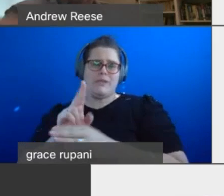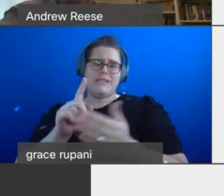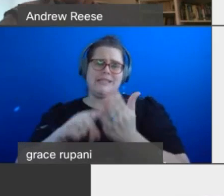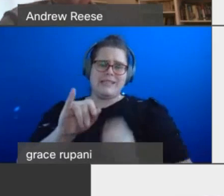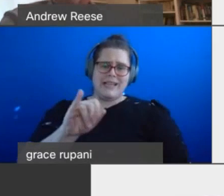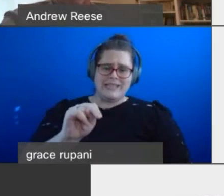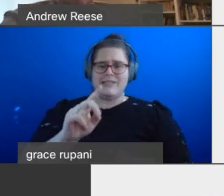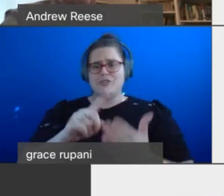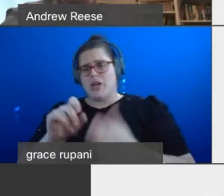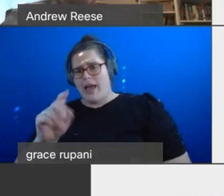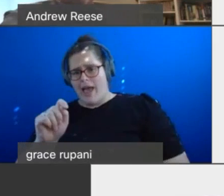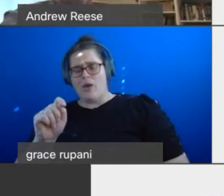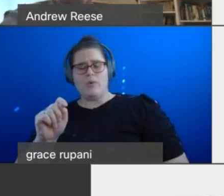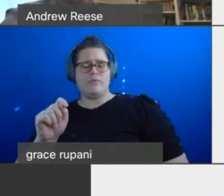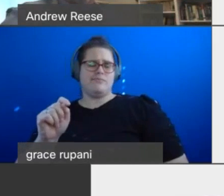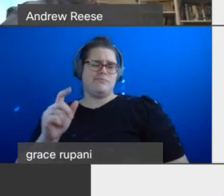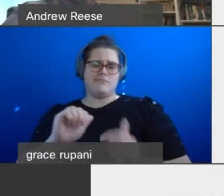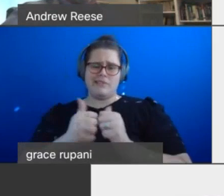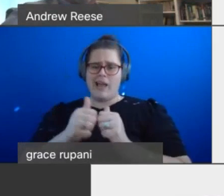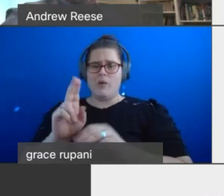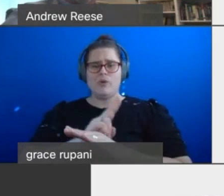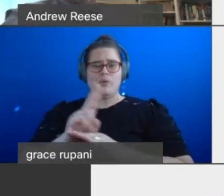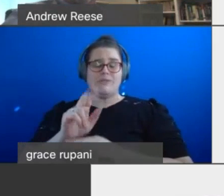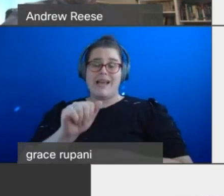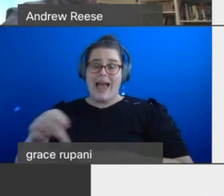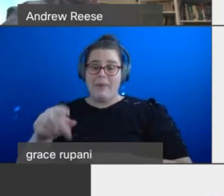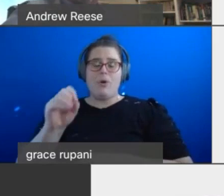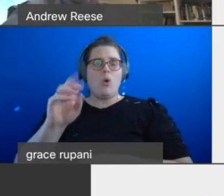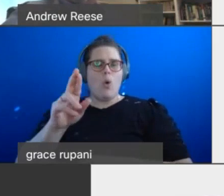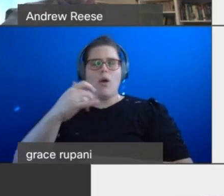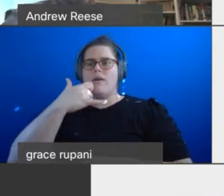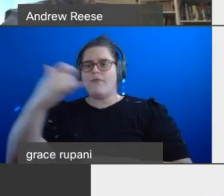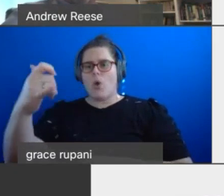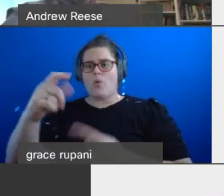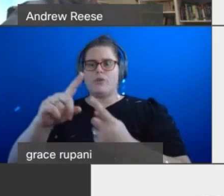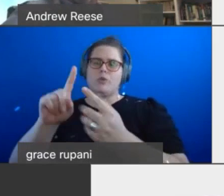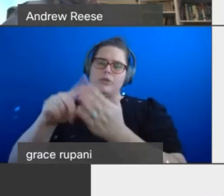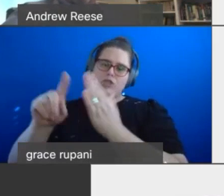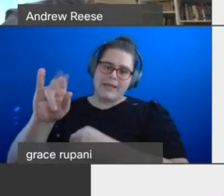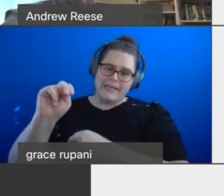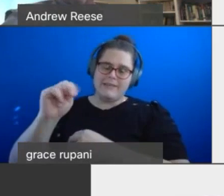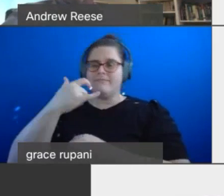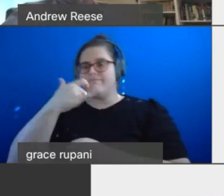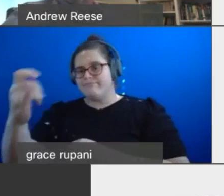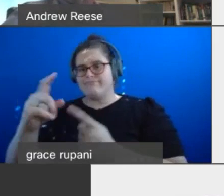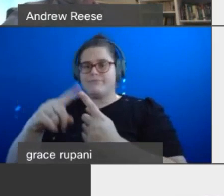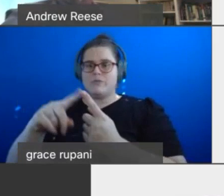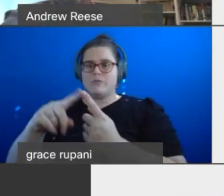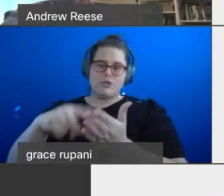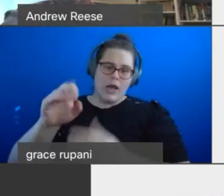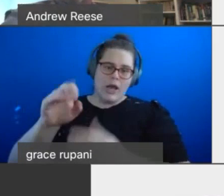app and the calling in to do check-in and check-out if that's the option they have to do.